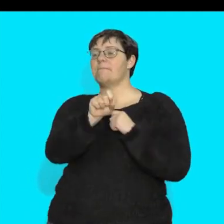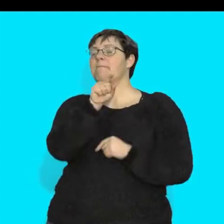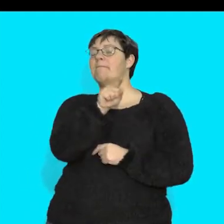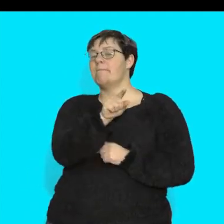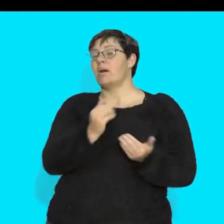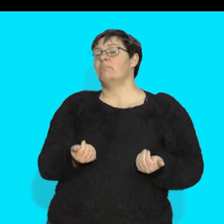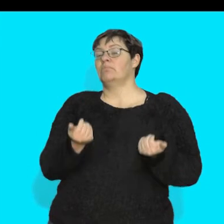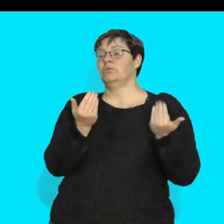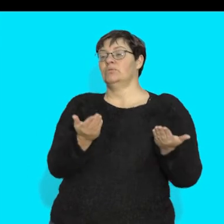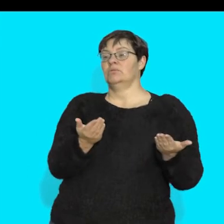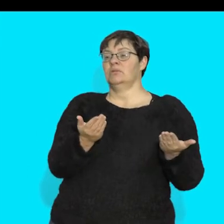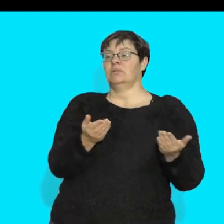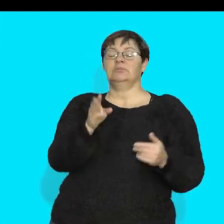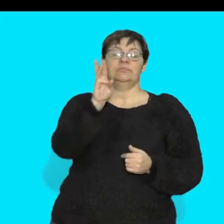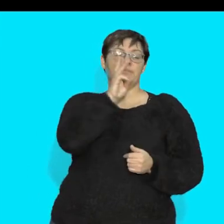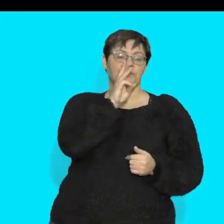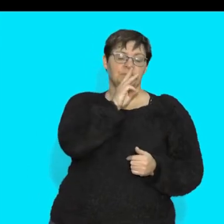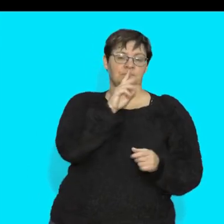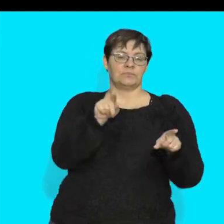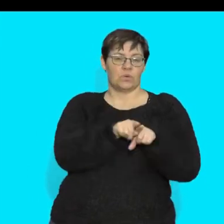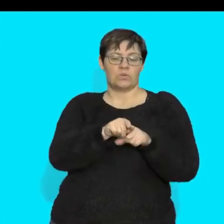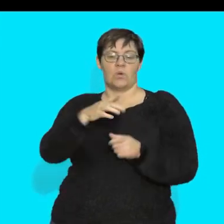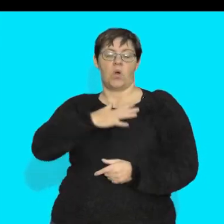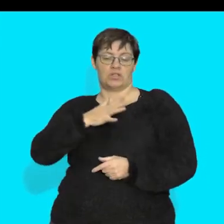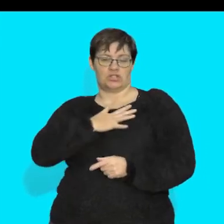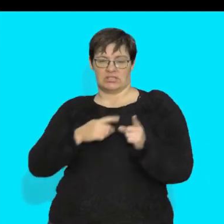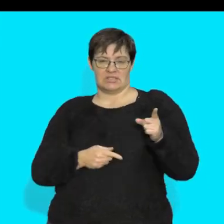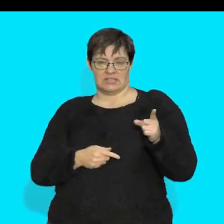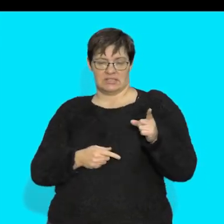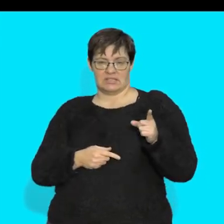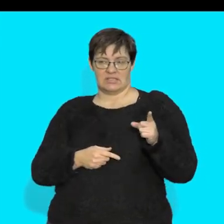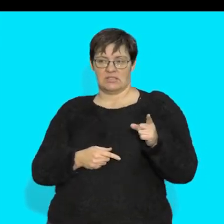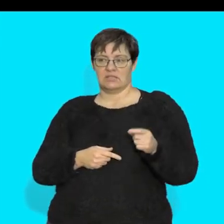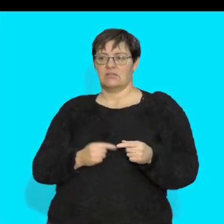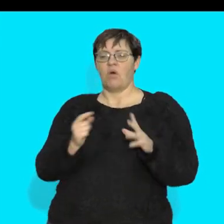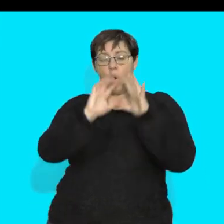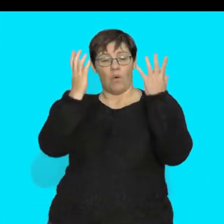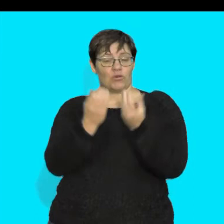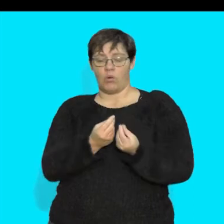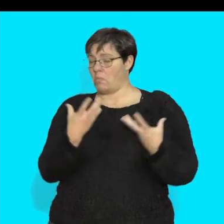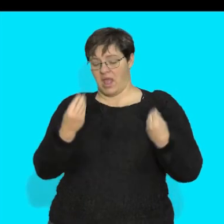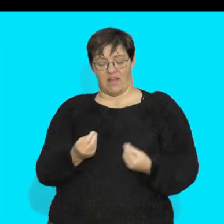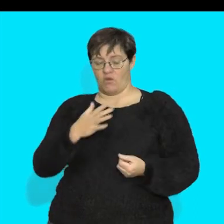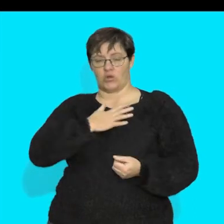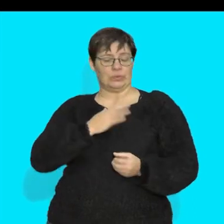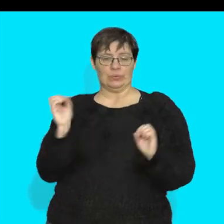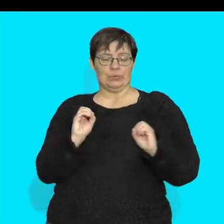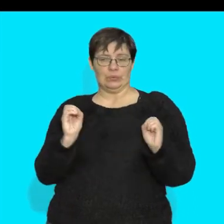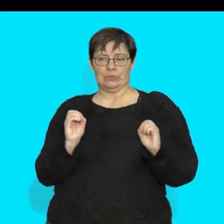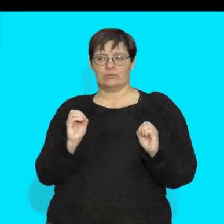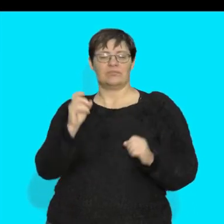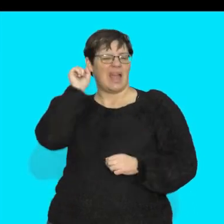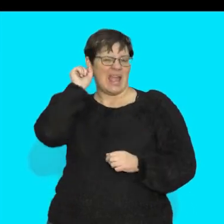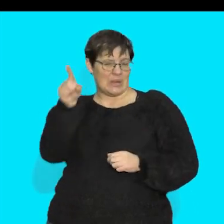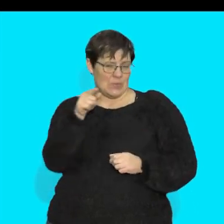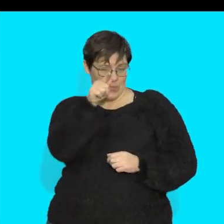recognize this is going to produce water and oxygen. Well, we don't, in our overall reaction, we didn't have that. So I think